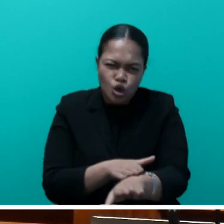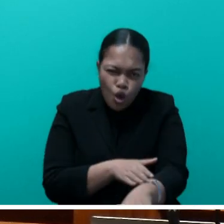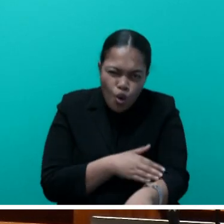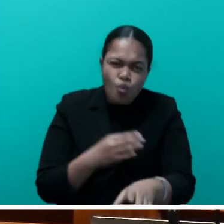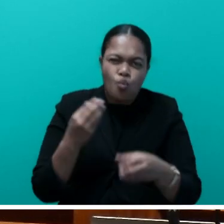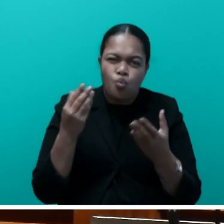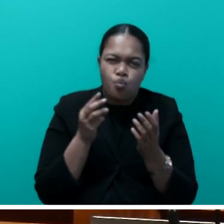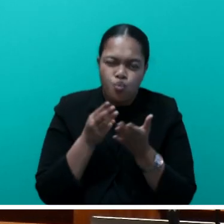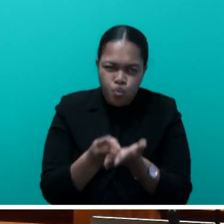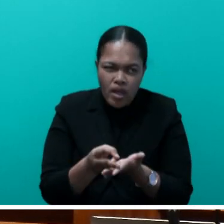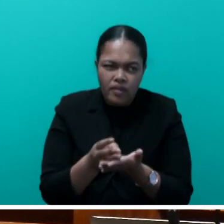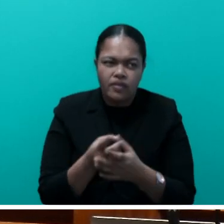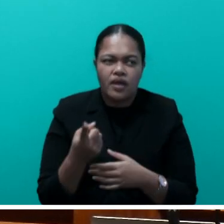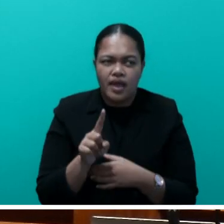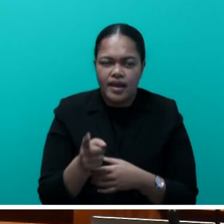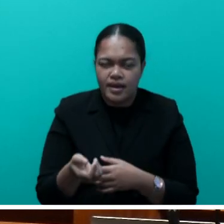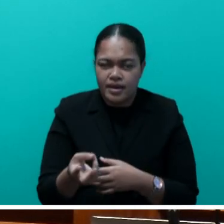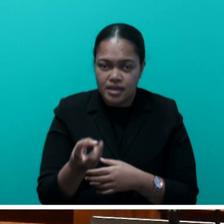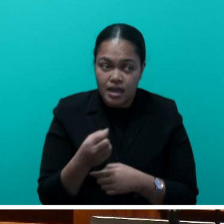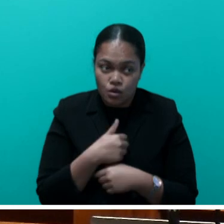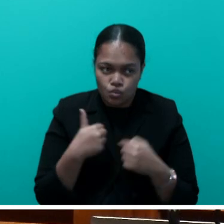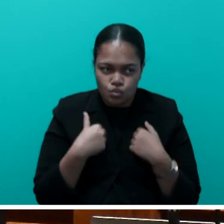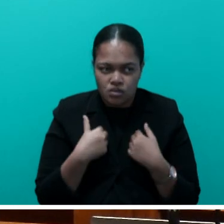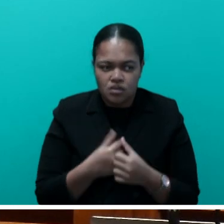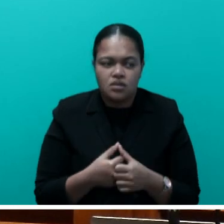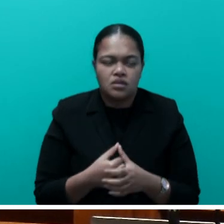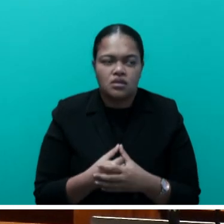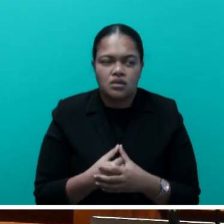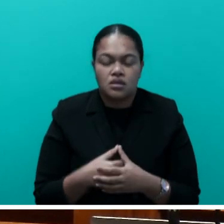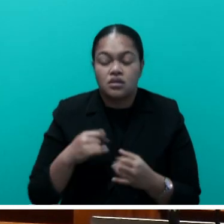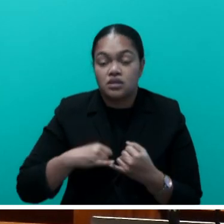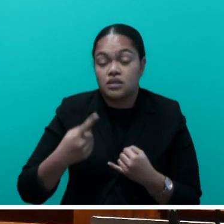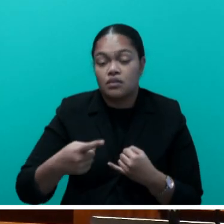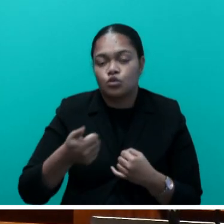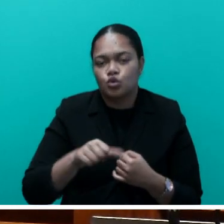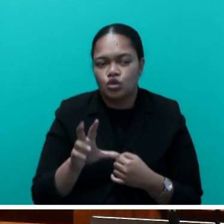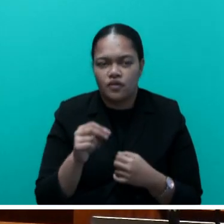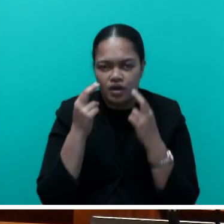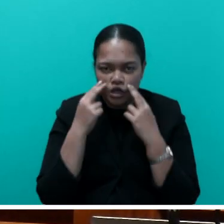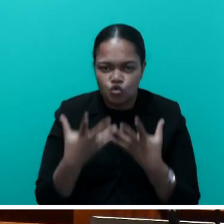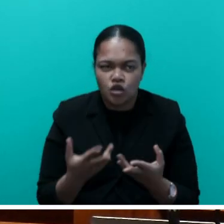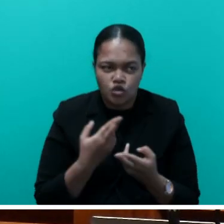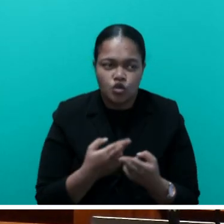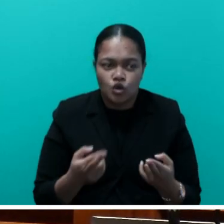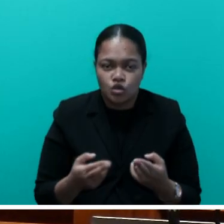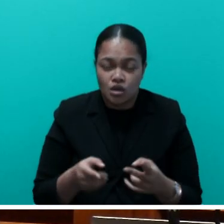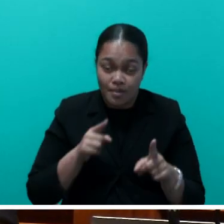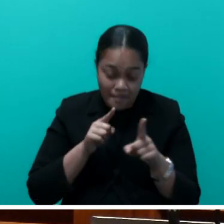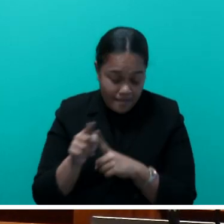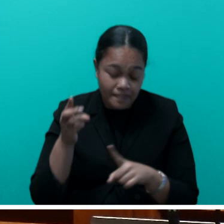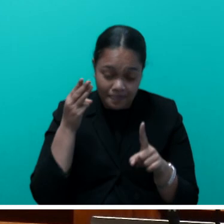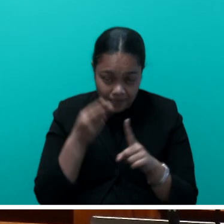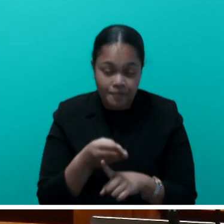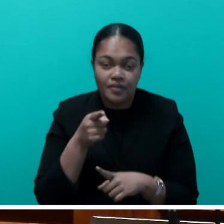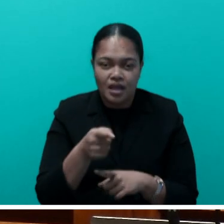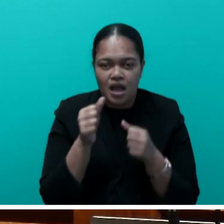economic gains that we can derive from the sustainable use of our natural resources, especially in the agricultural sector.